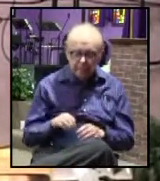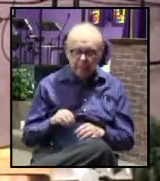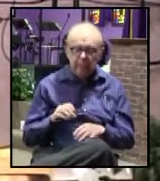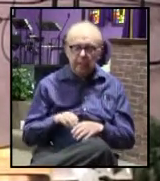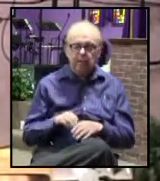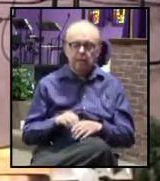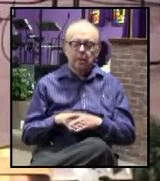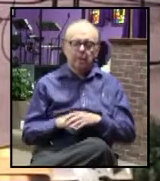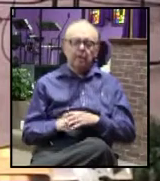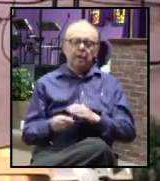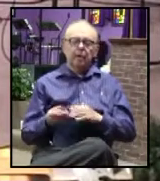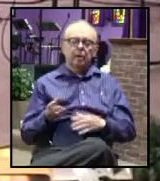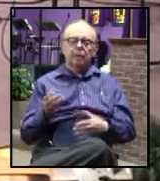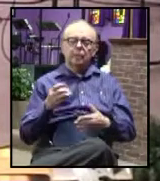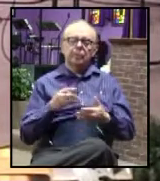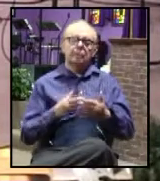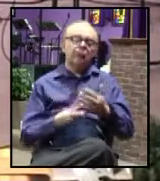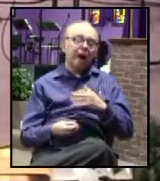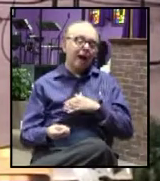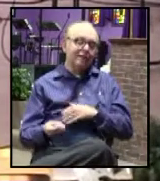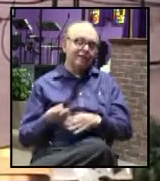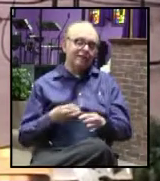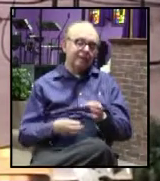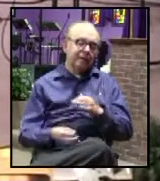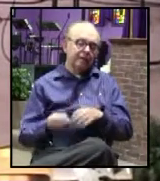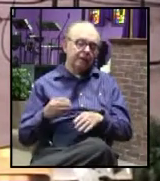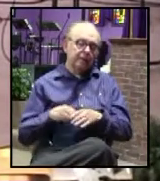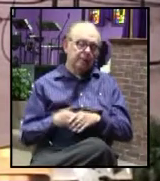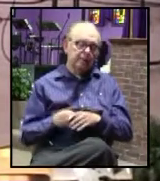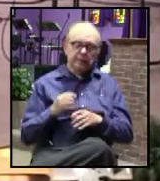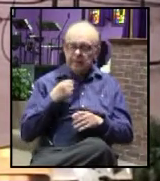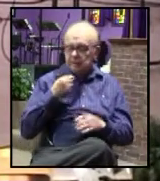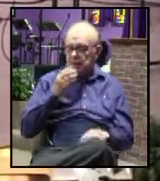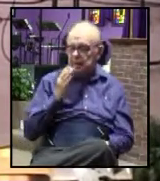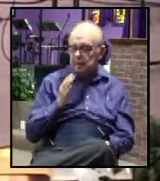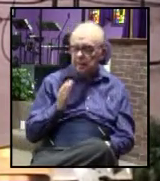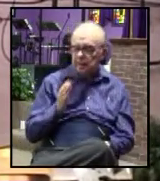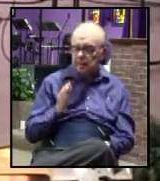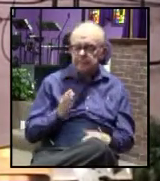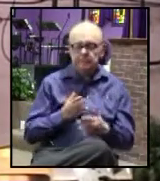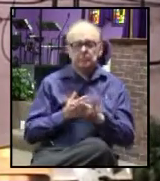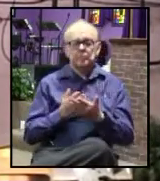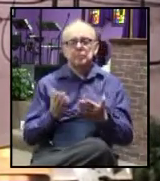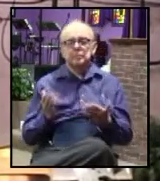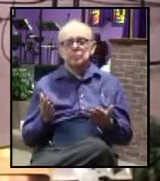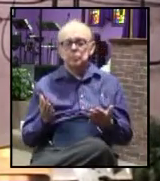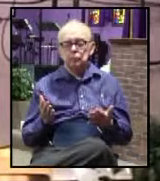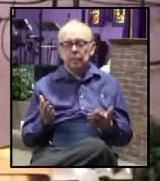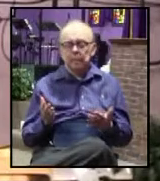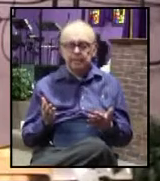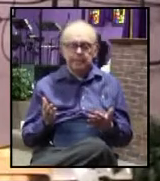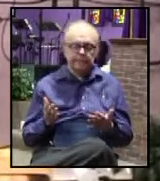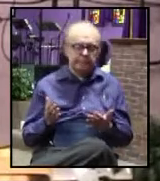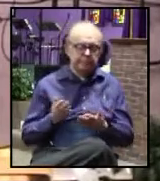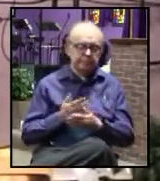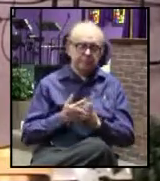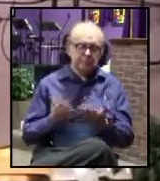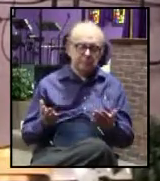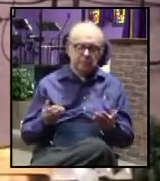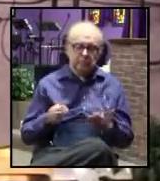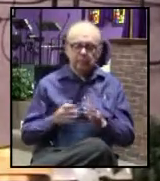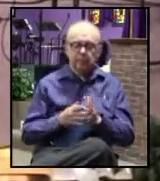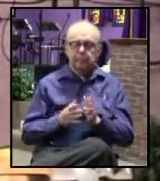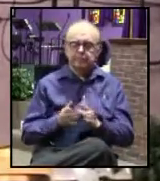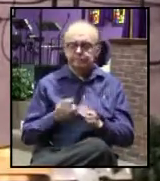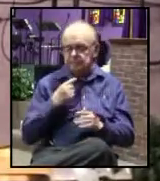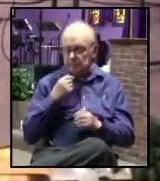out or pouring in, He's pouring out. He's telling God everything. Everything. He's